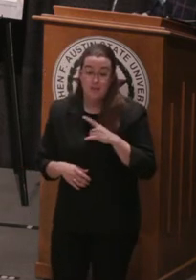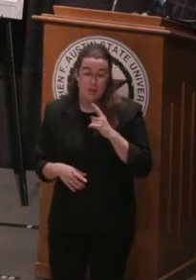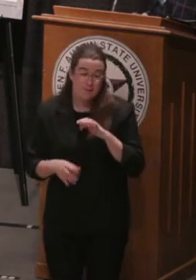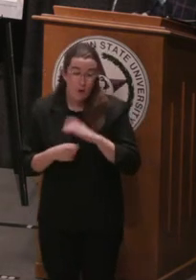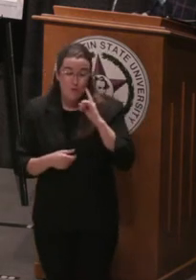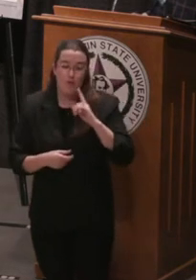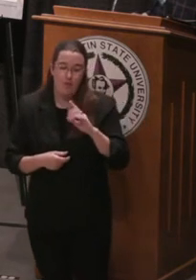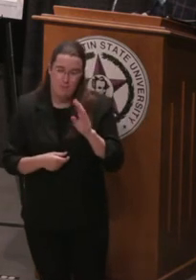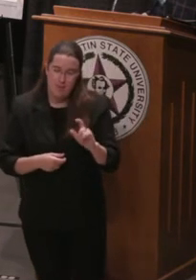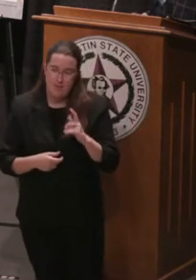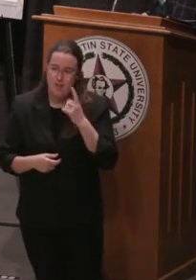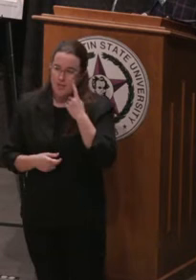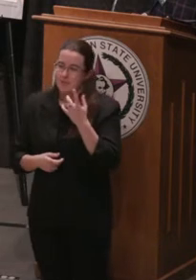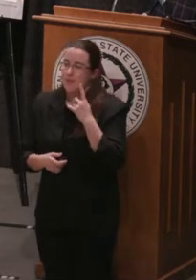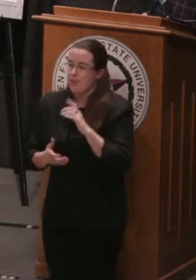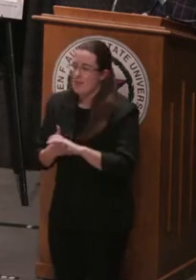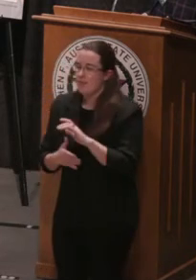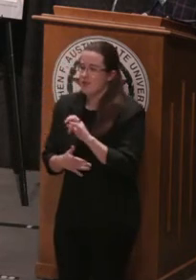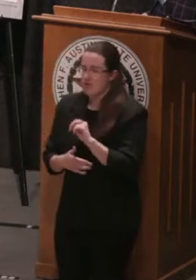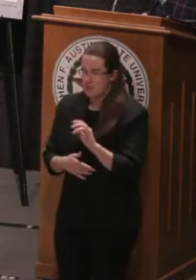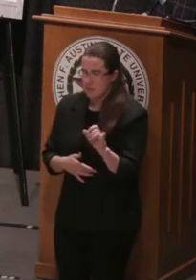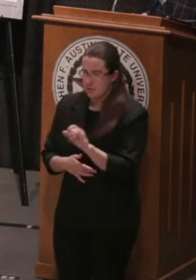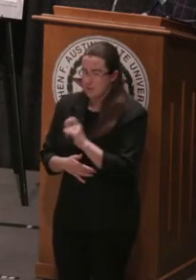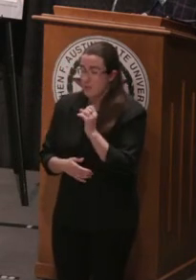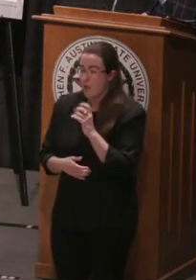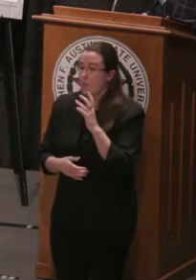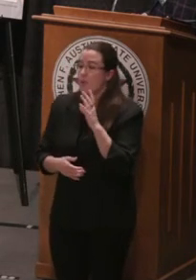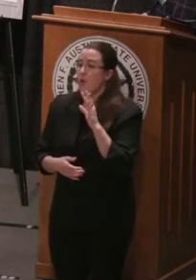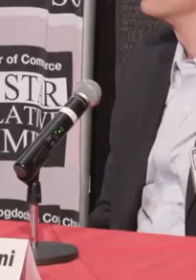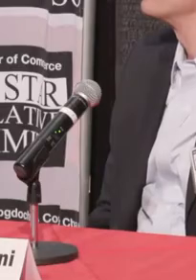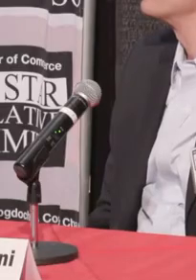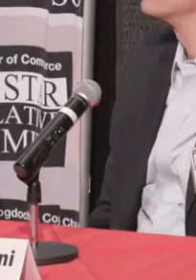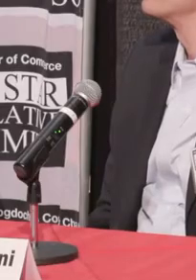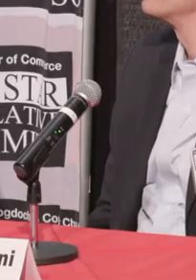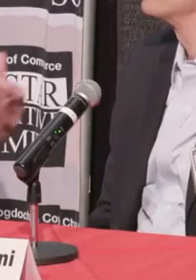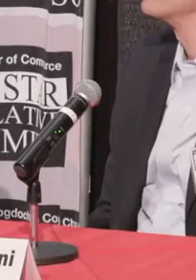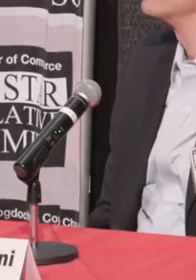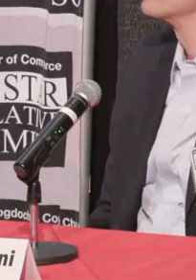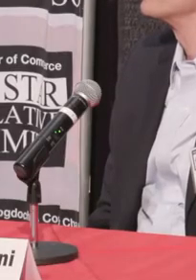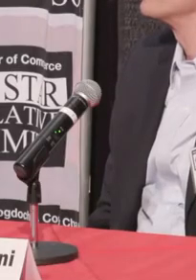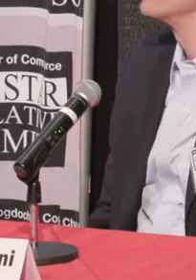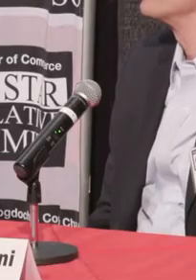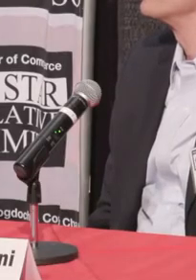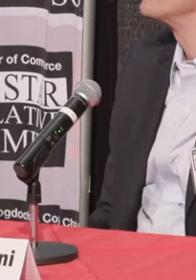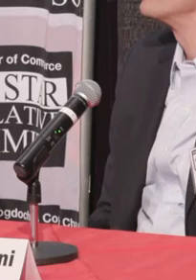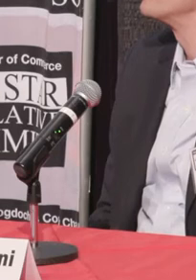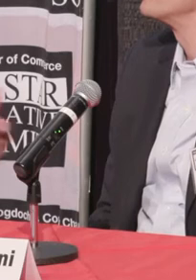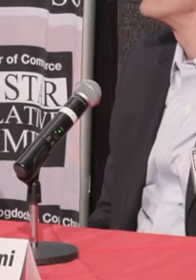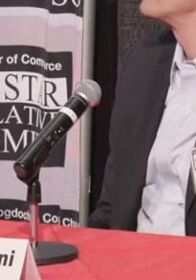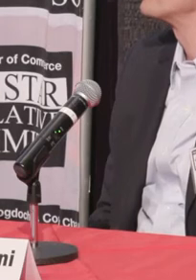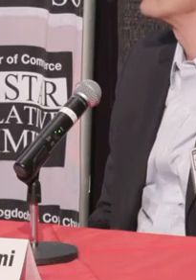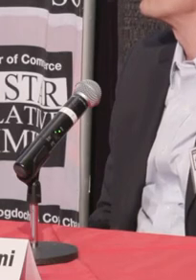bill, as I believe Jacey did as well. So, but what's interesting is that we have a Democratic colleague, Republican colleague, two voted